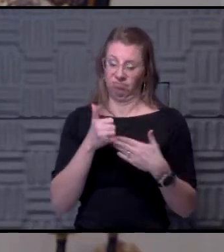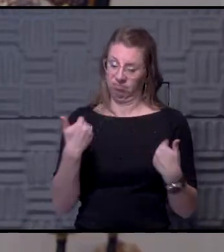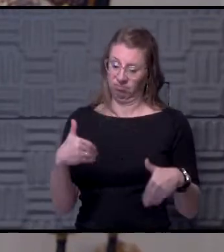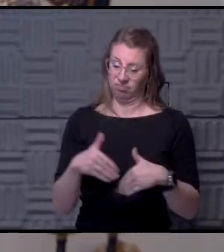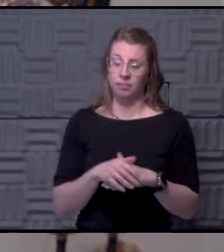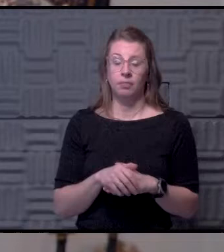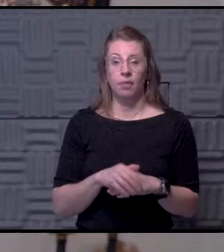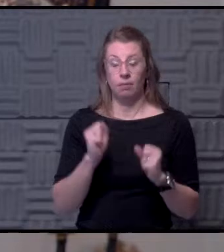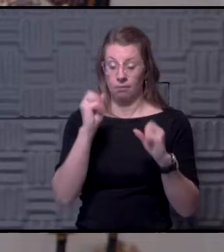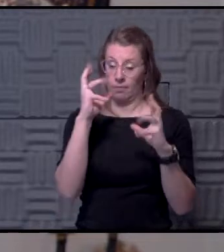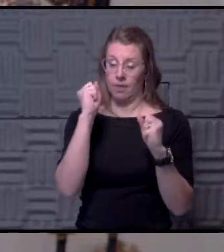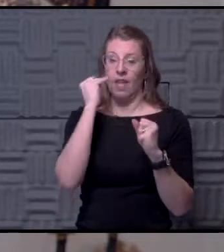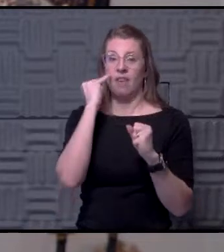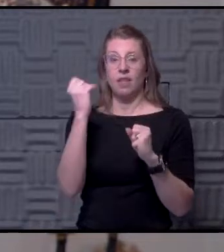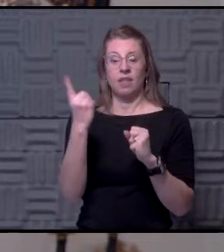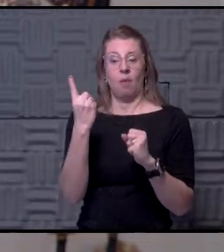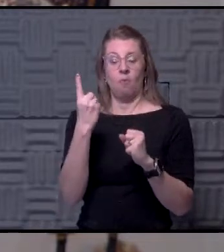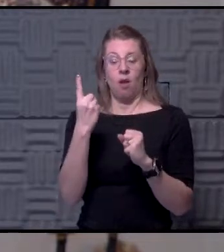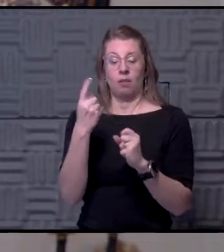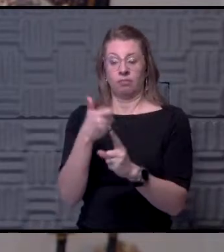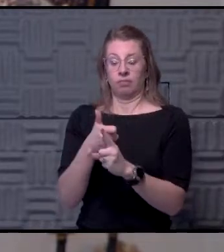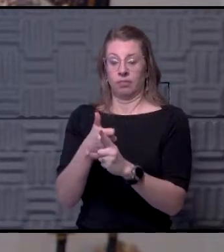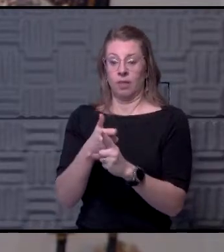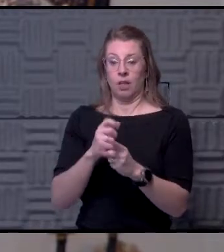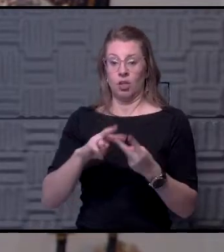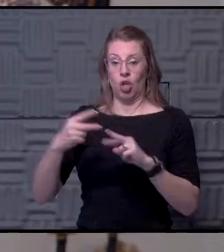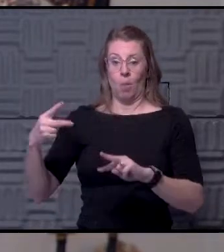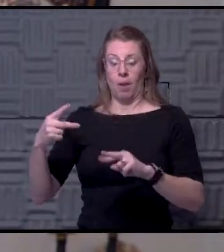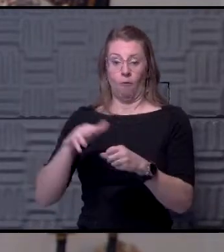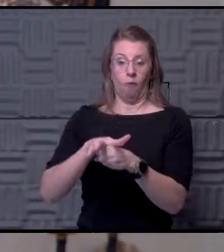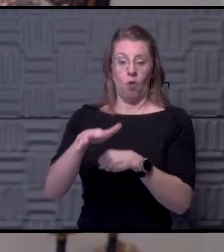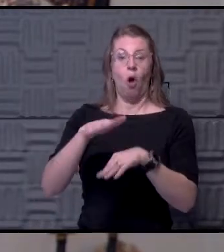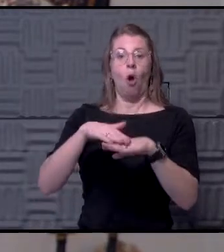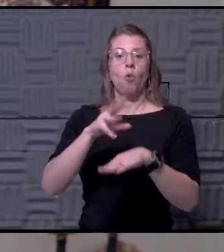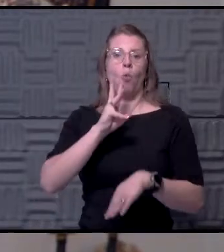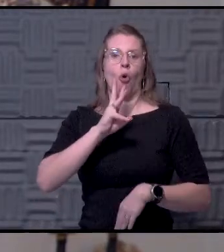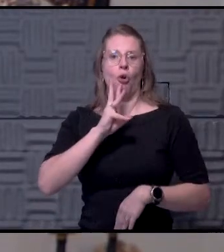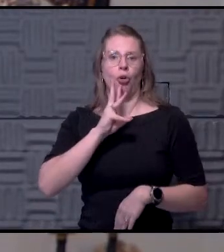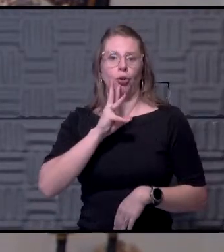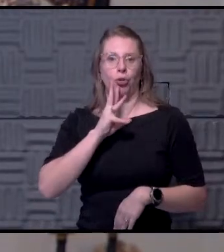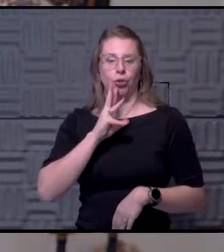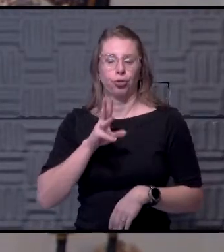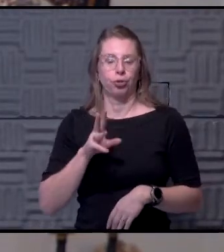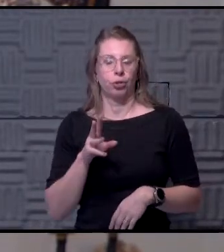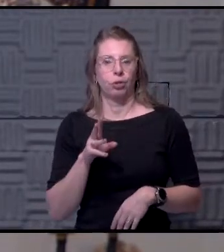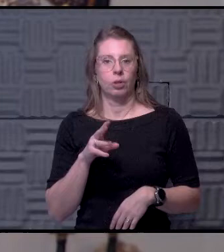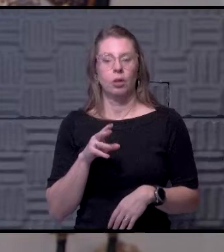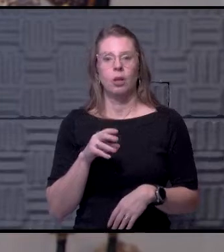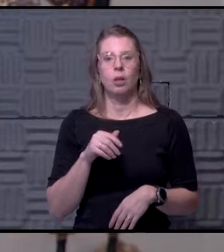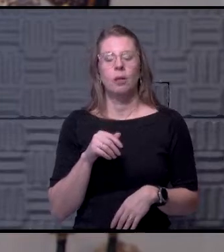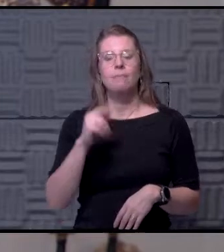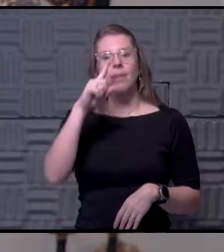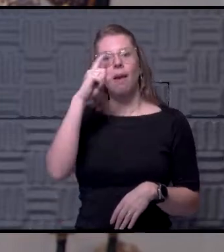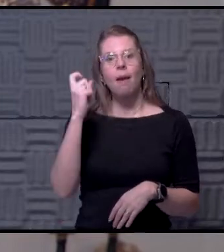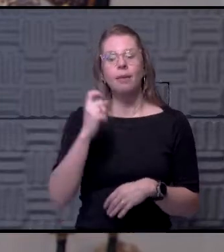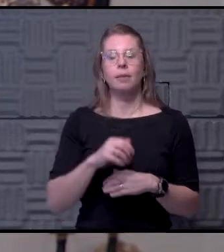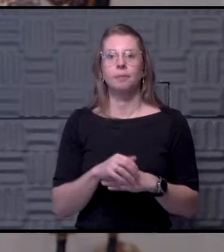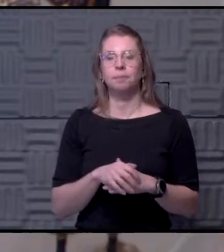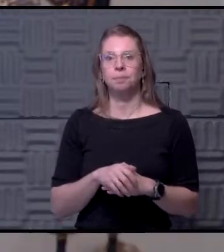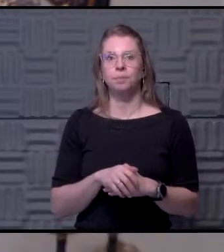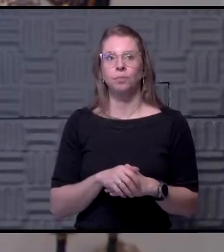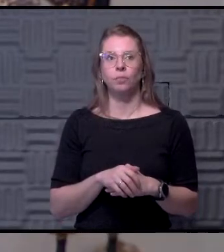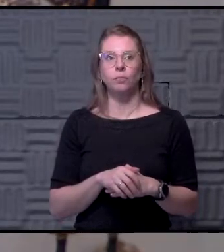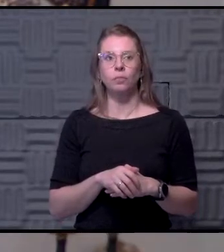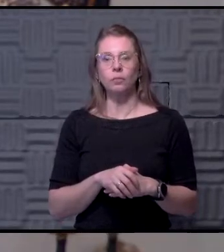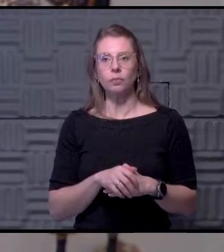me if anybody's doing whole genomic sequencing on water. And the reason is because there's so much